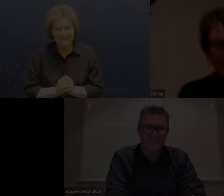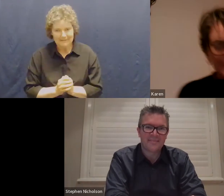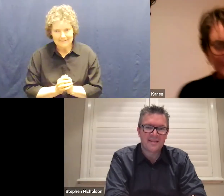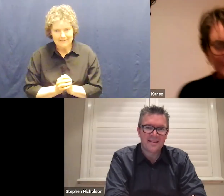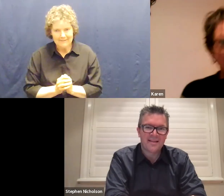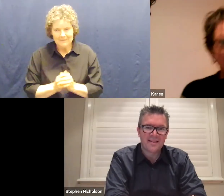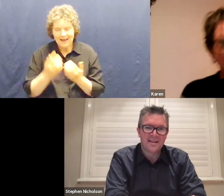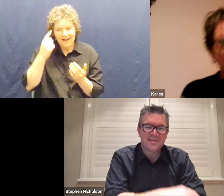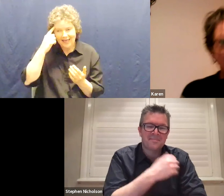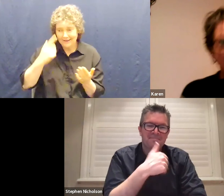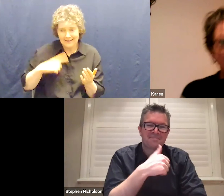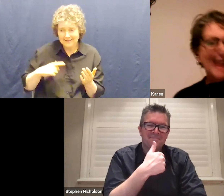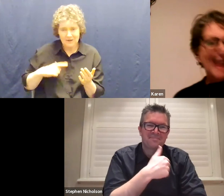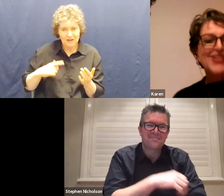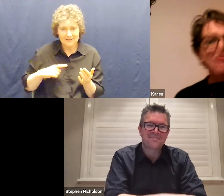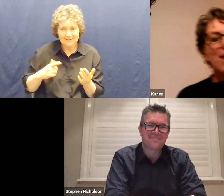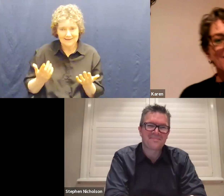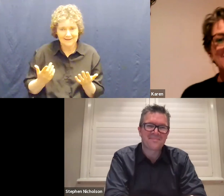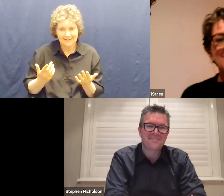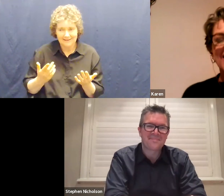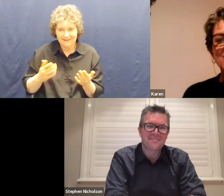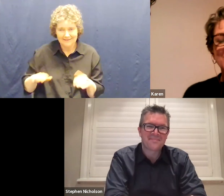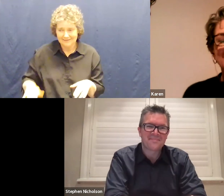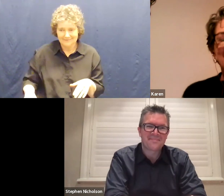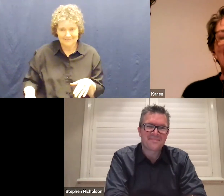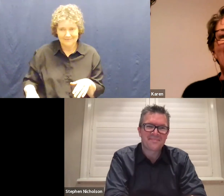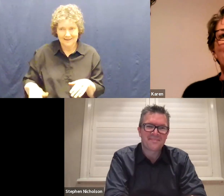Growing up at my age and my parents'